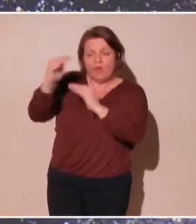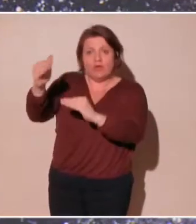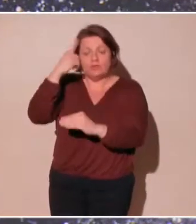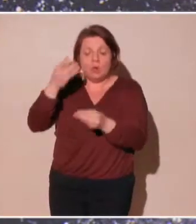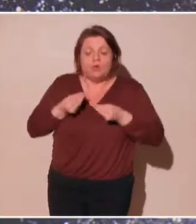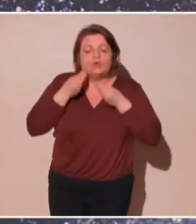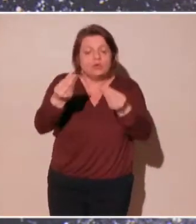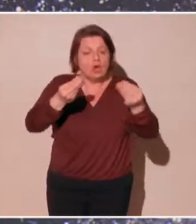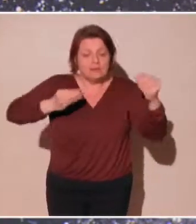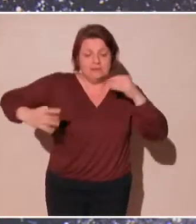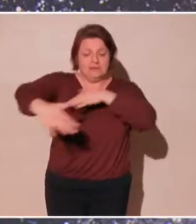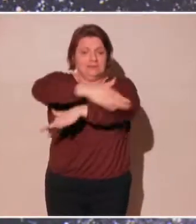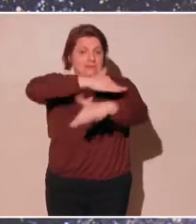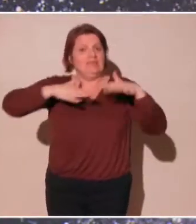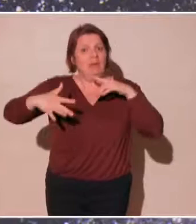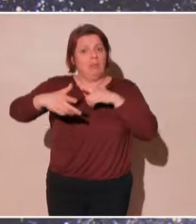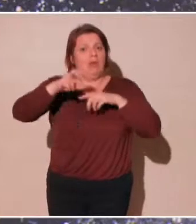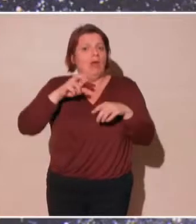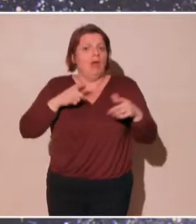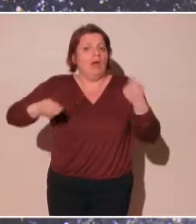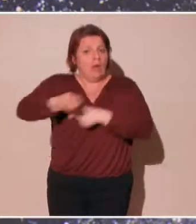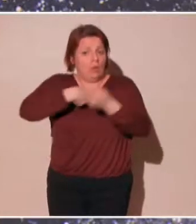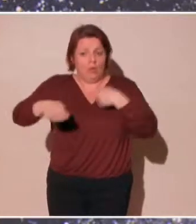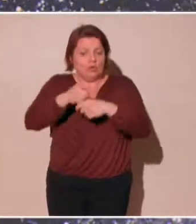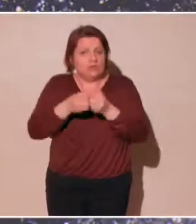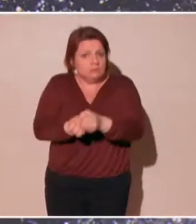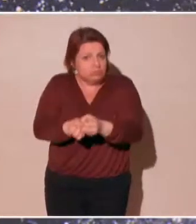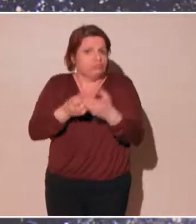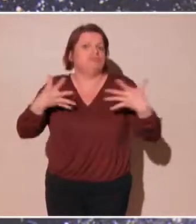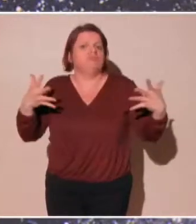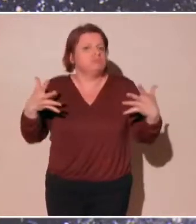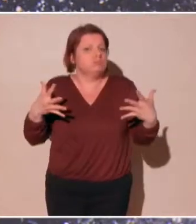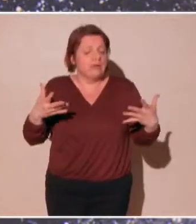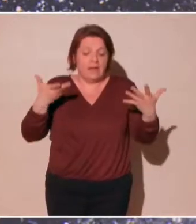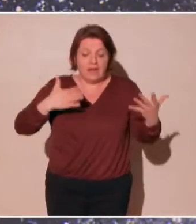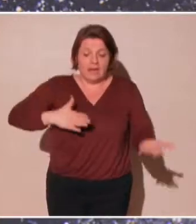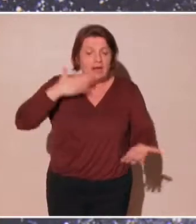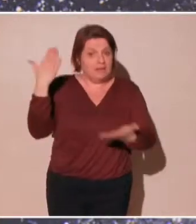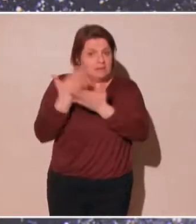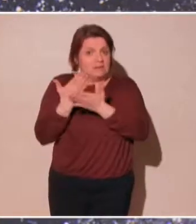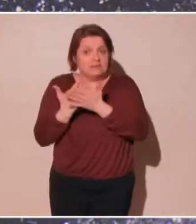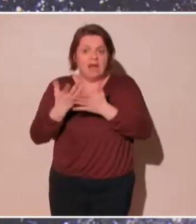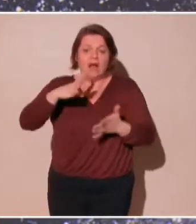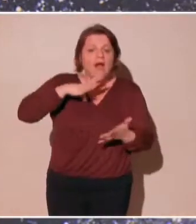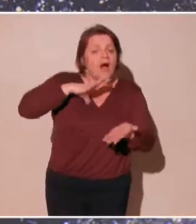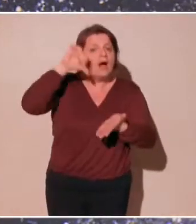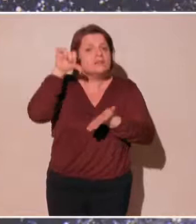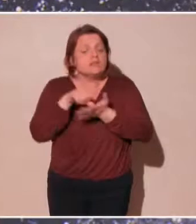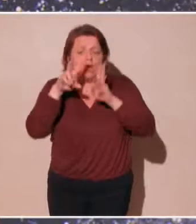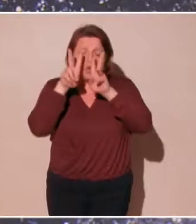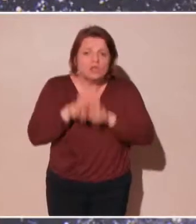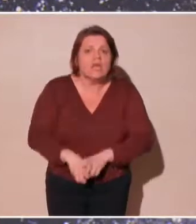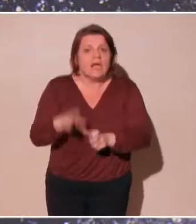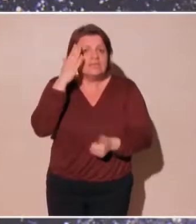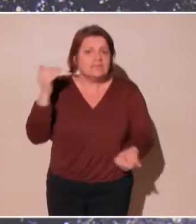have either been here or come back here. And I'd like to thank them for that faith that they have. And we think that